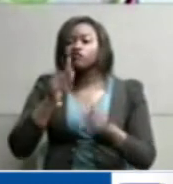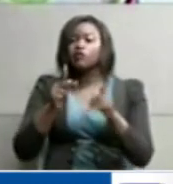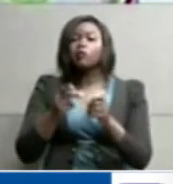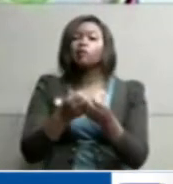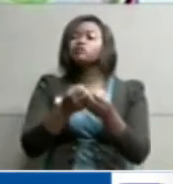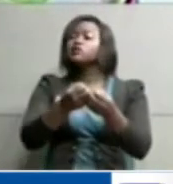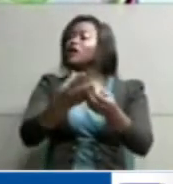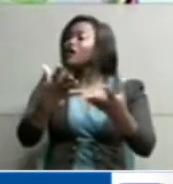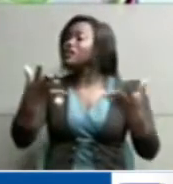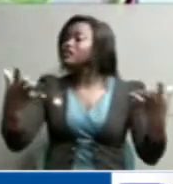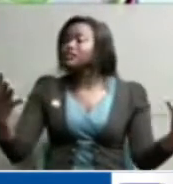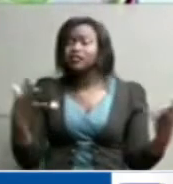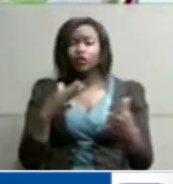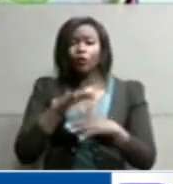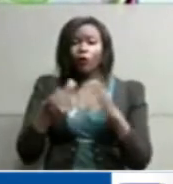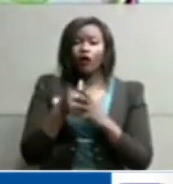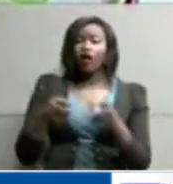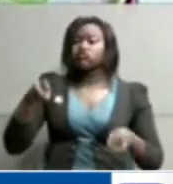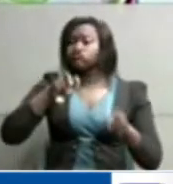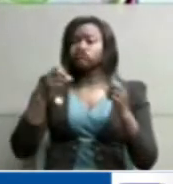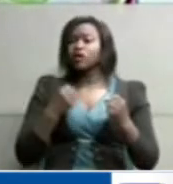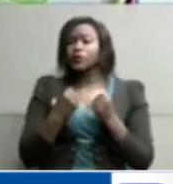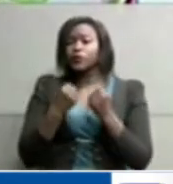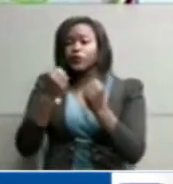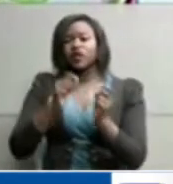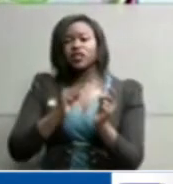thousands of passengers.